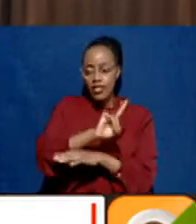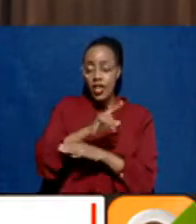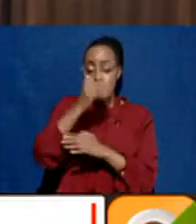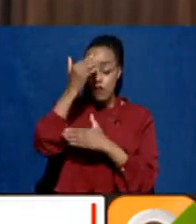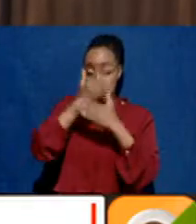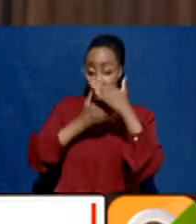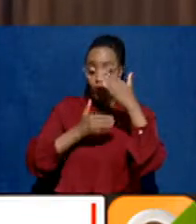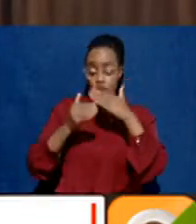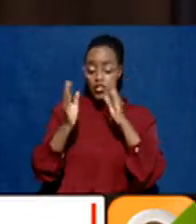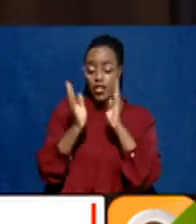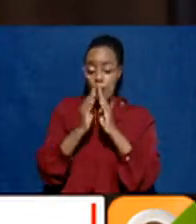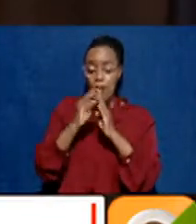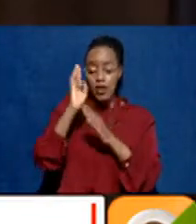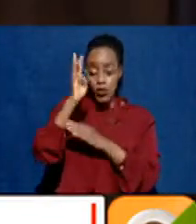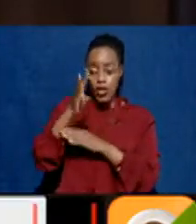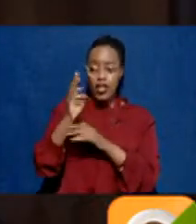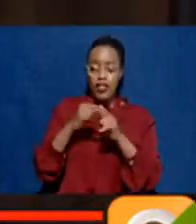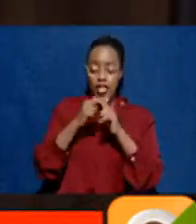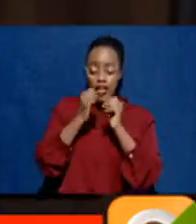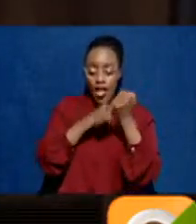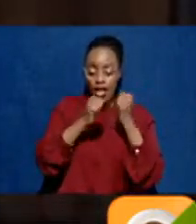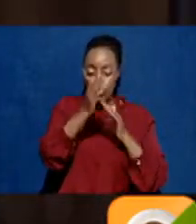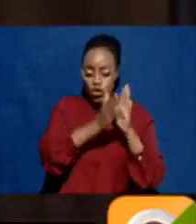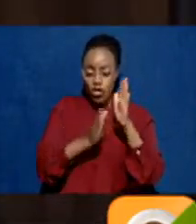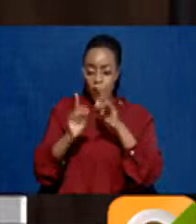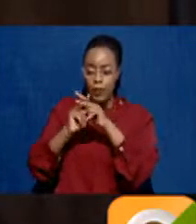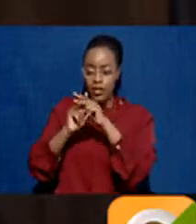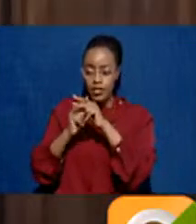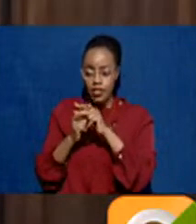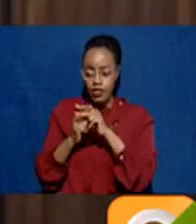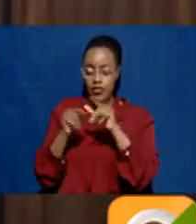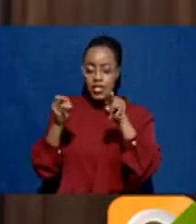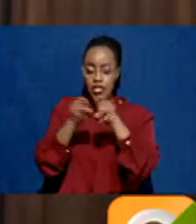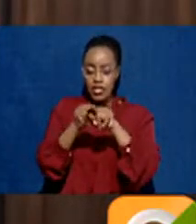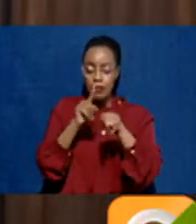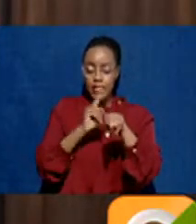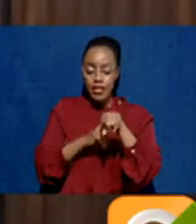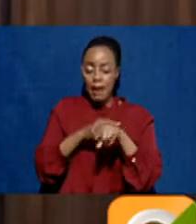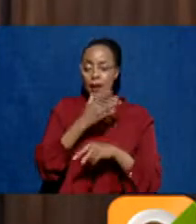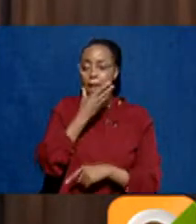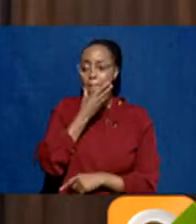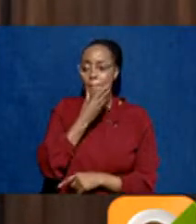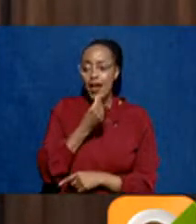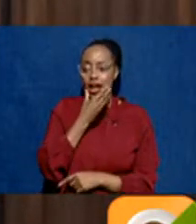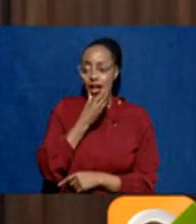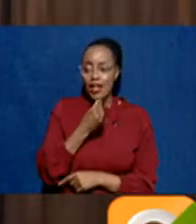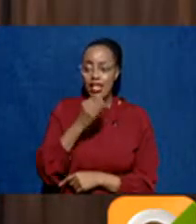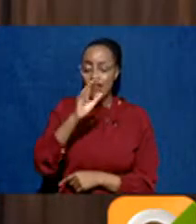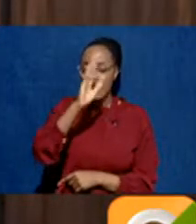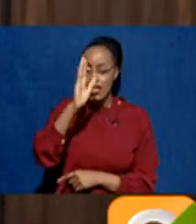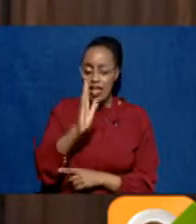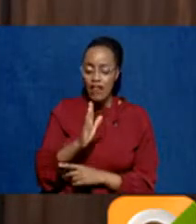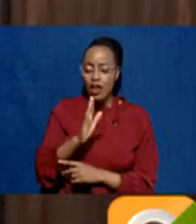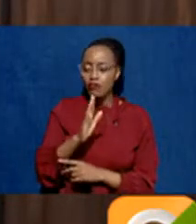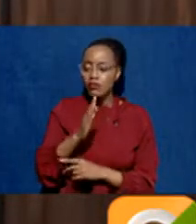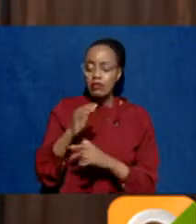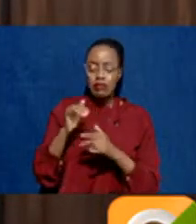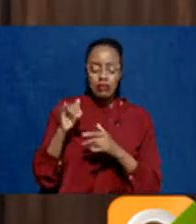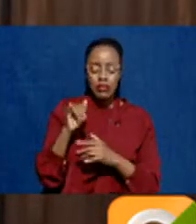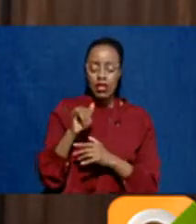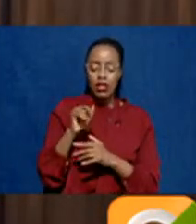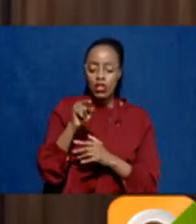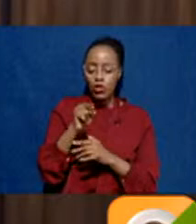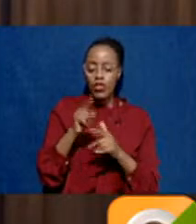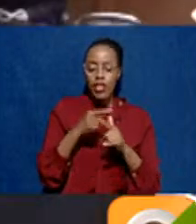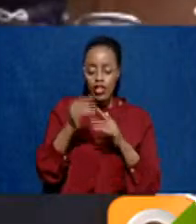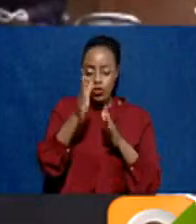to face. Full stop. Action plan begins. Even if a man has never stuck in new,